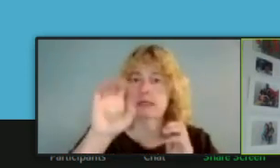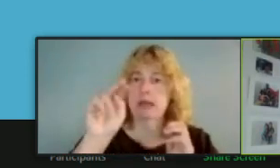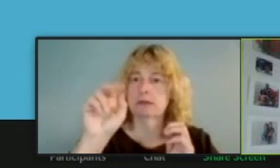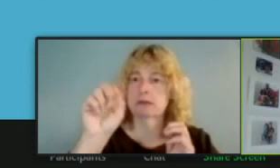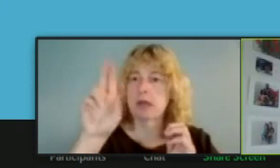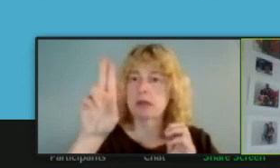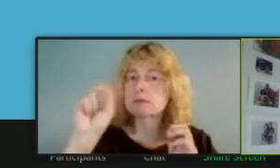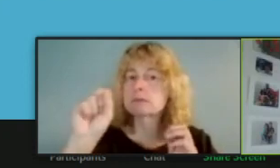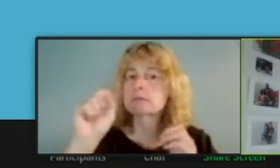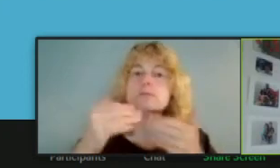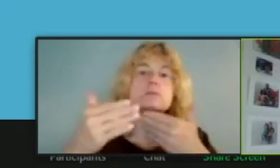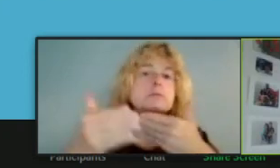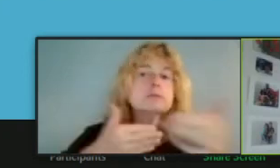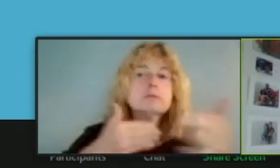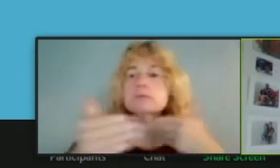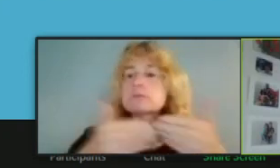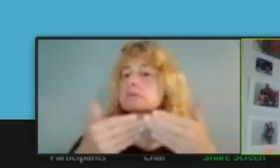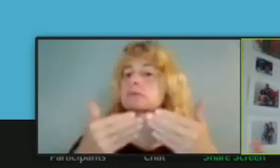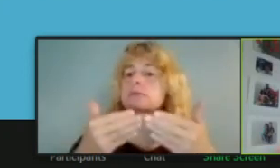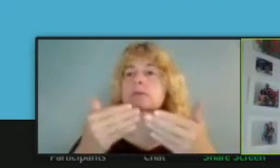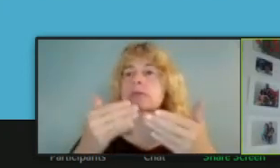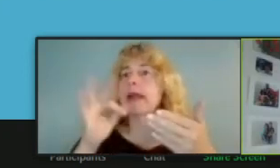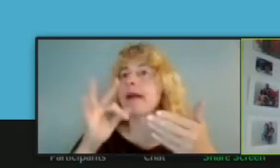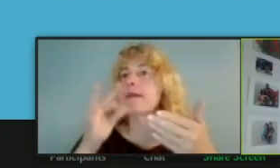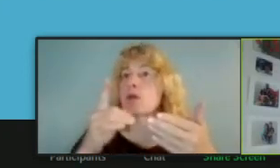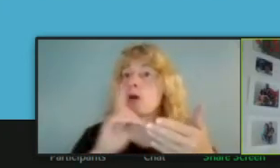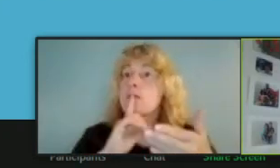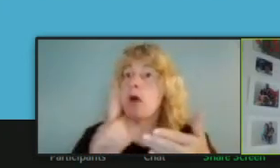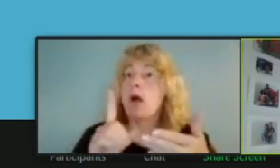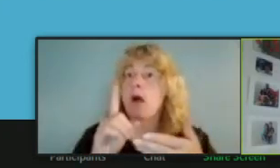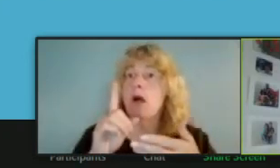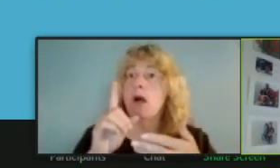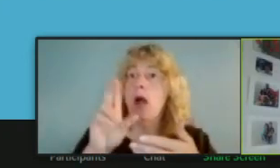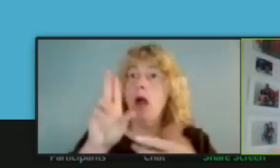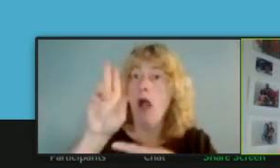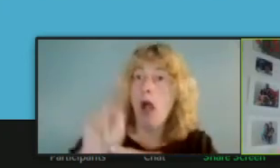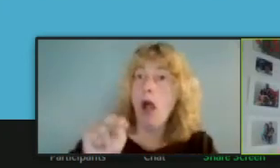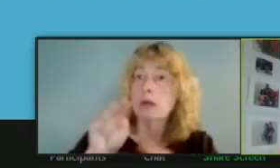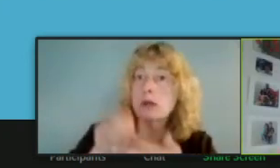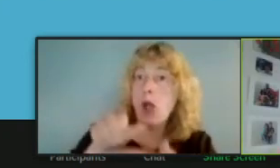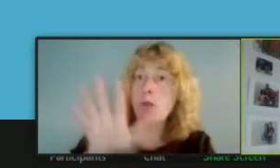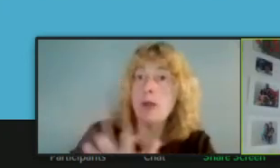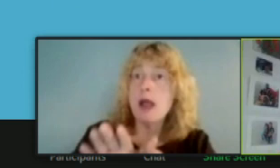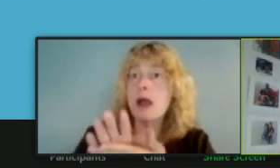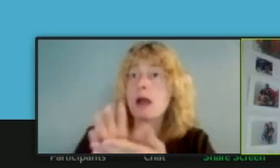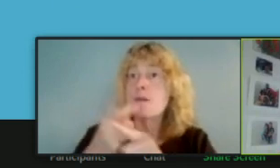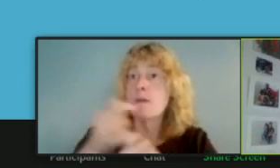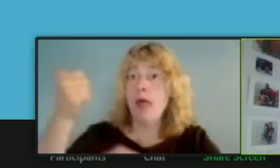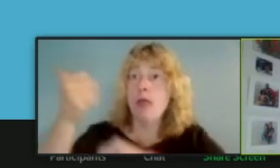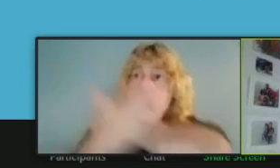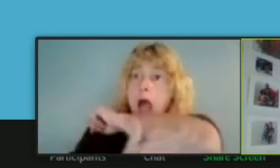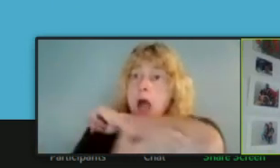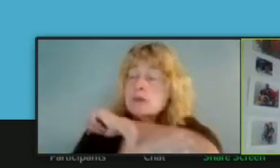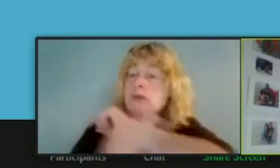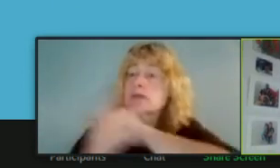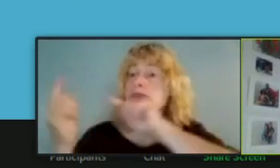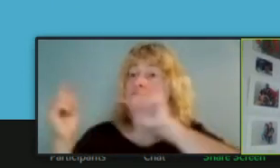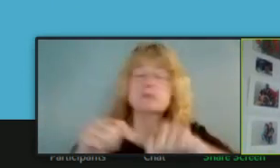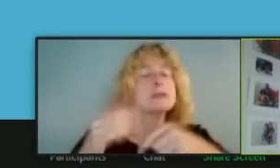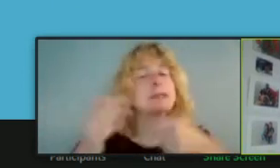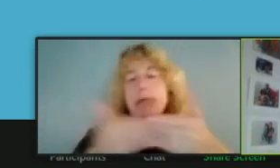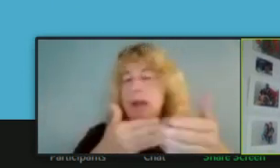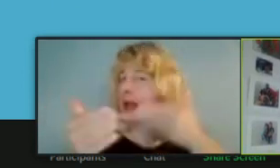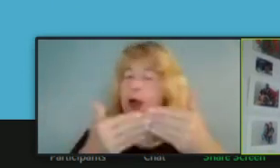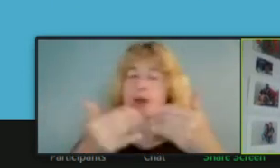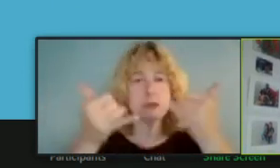regardless of documentation or no documentation, every person can fill it out. And